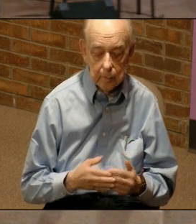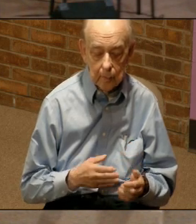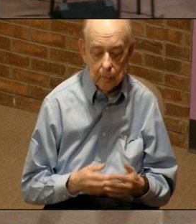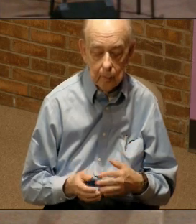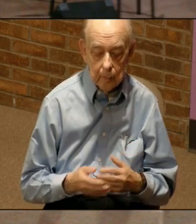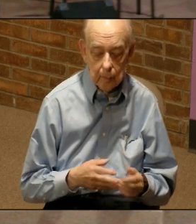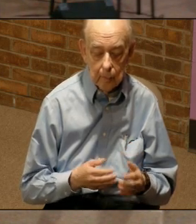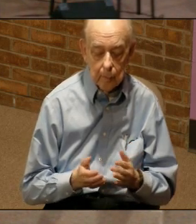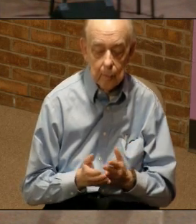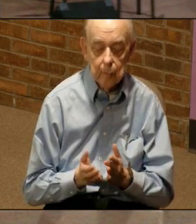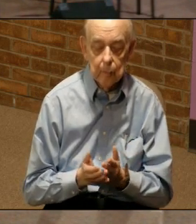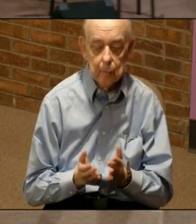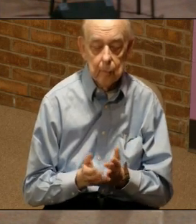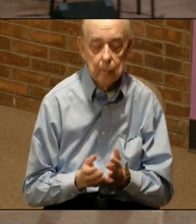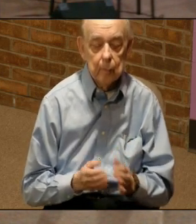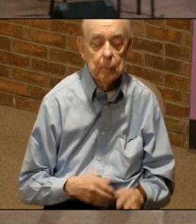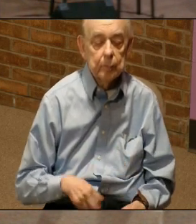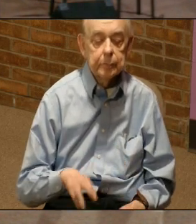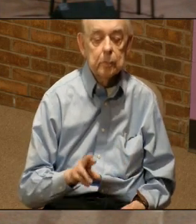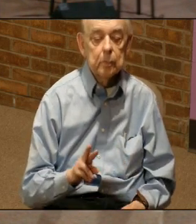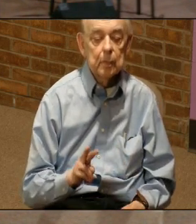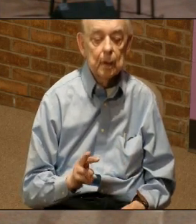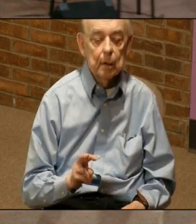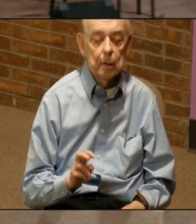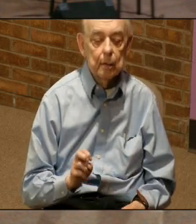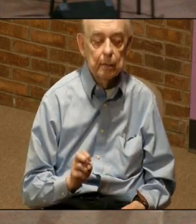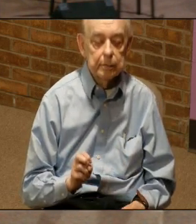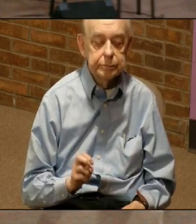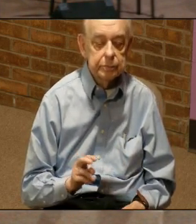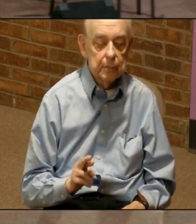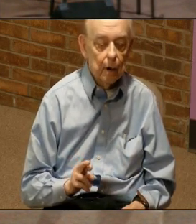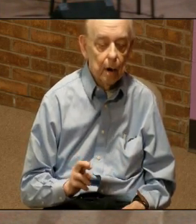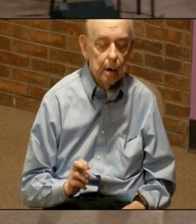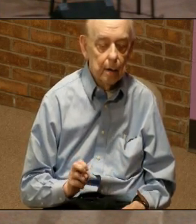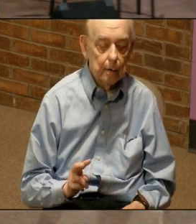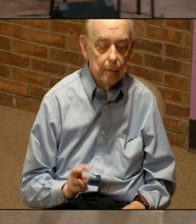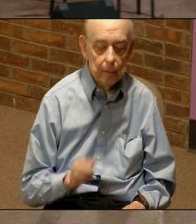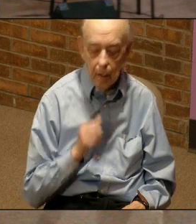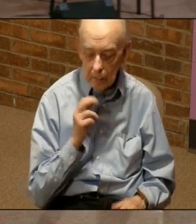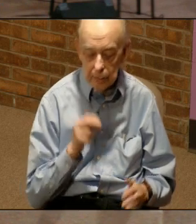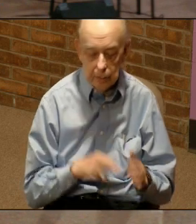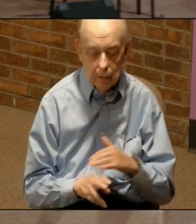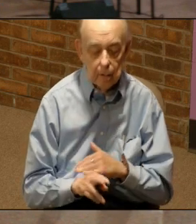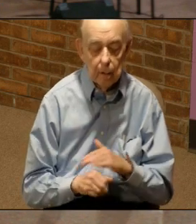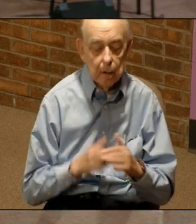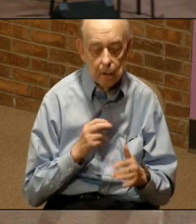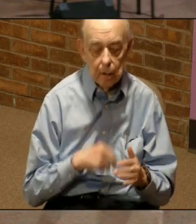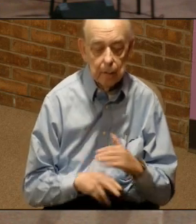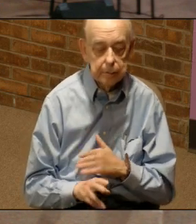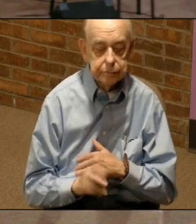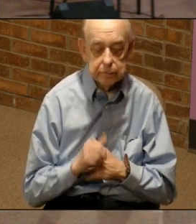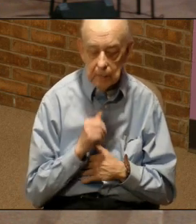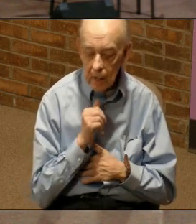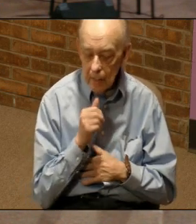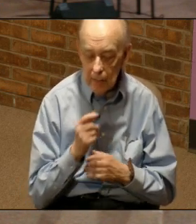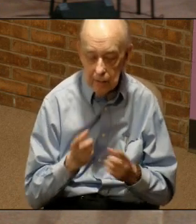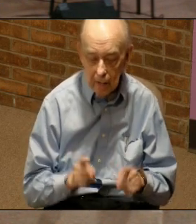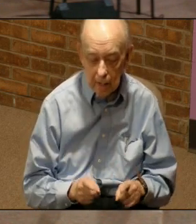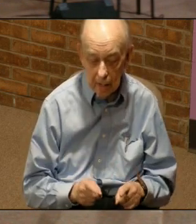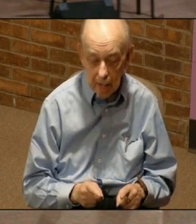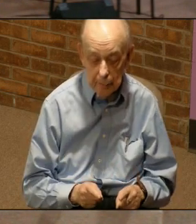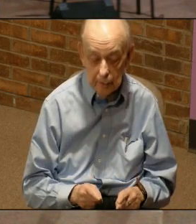of Revelation is prophecy, it's not just prophecy that has not